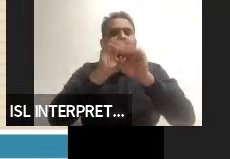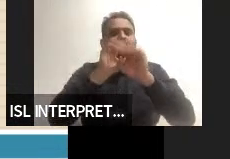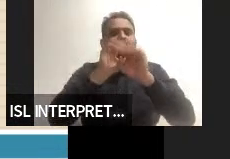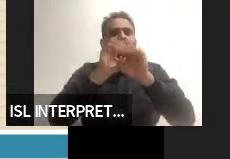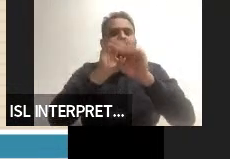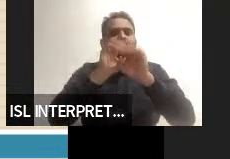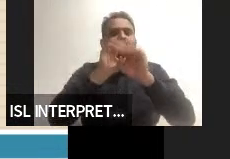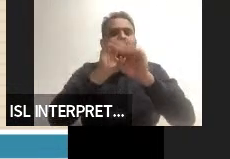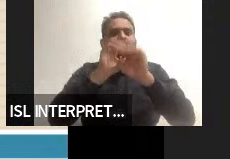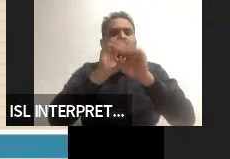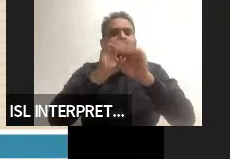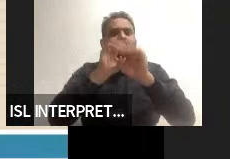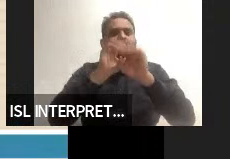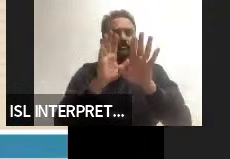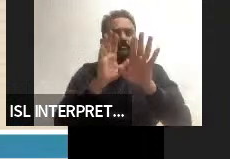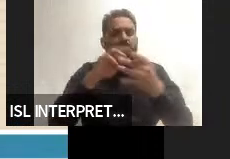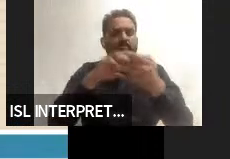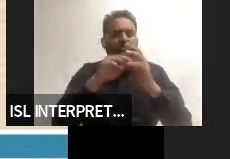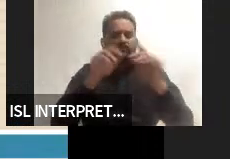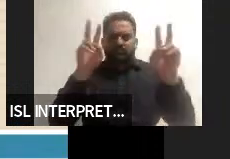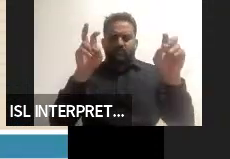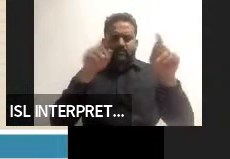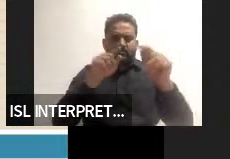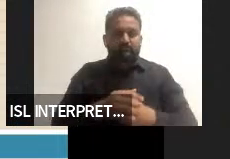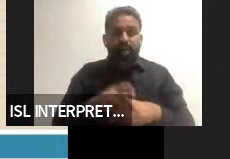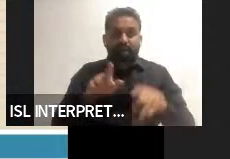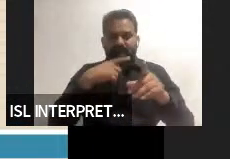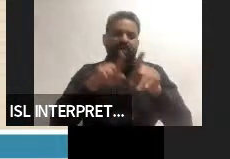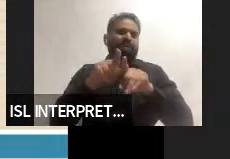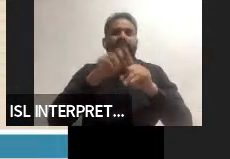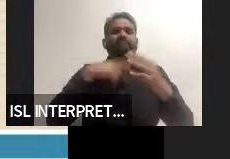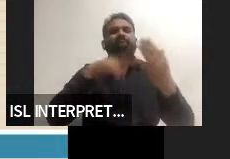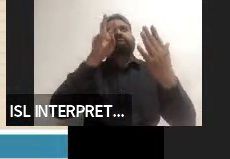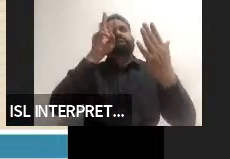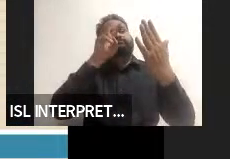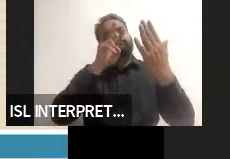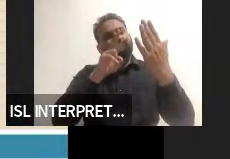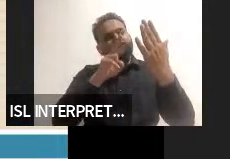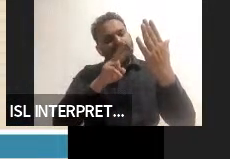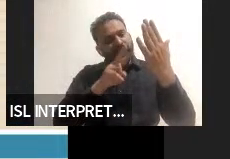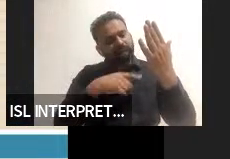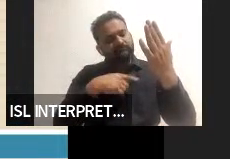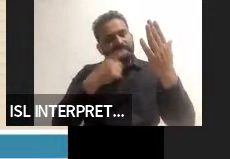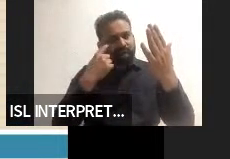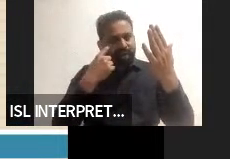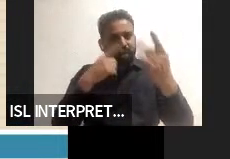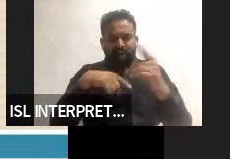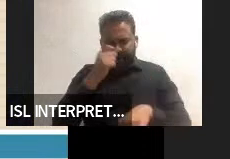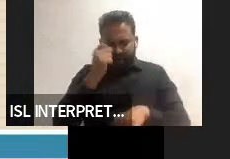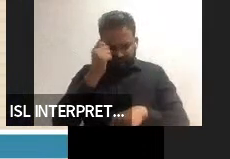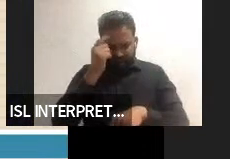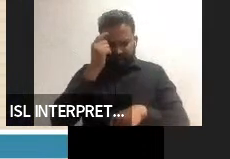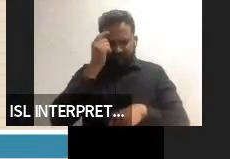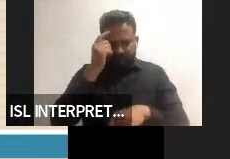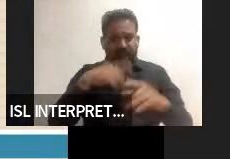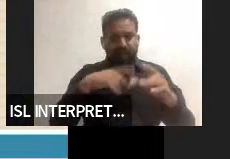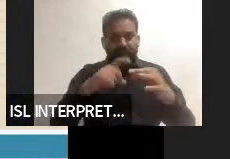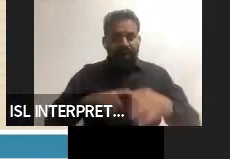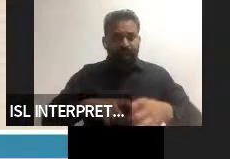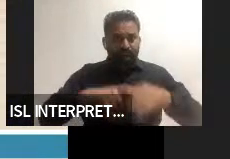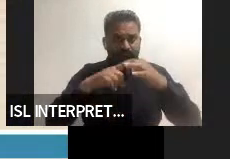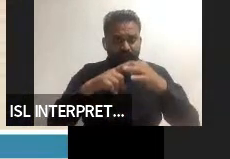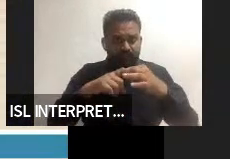are marking, just by reading the table of content, we can understand the quality, we can understand the line of